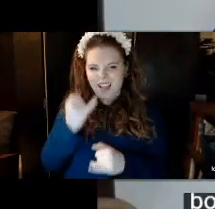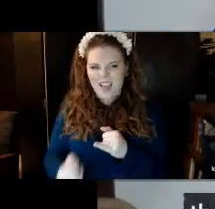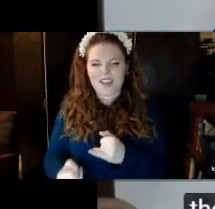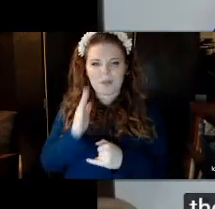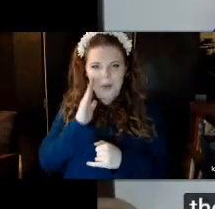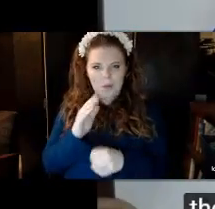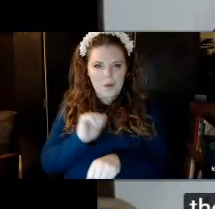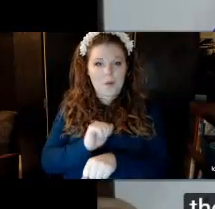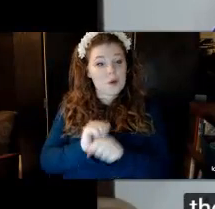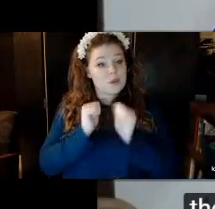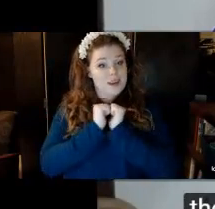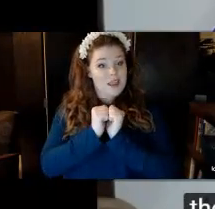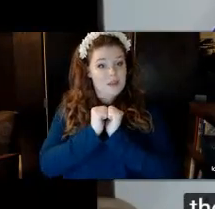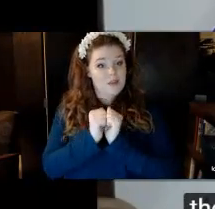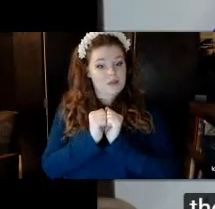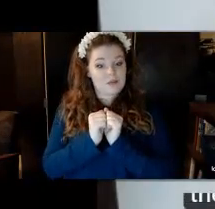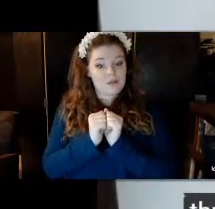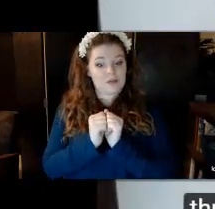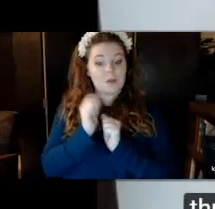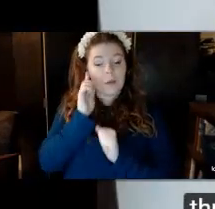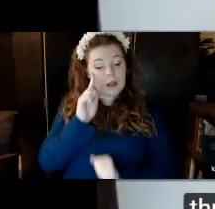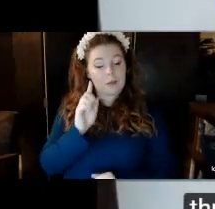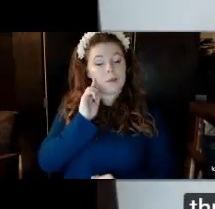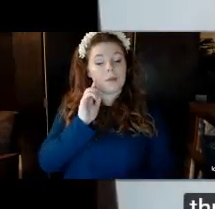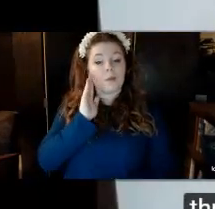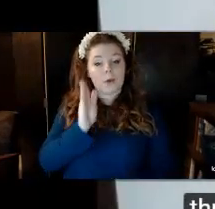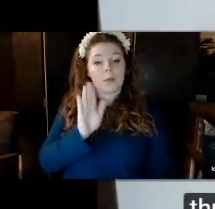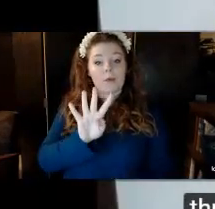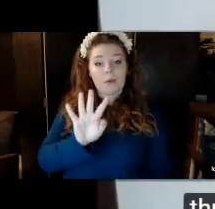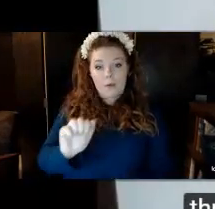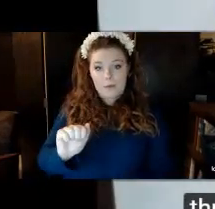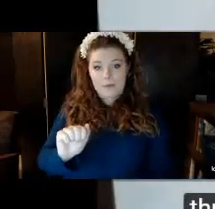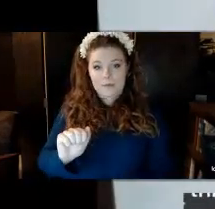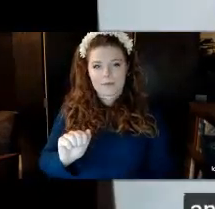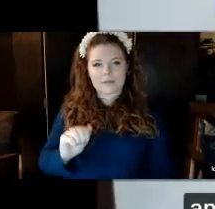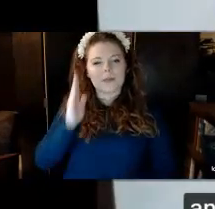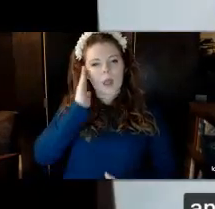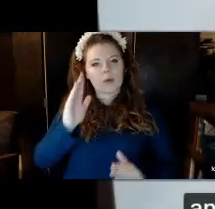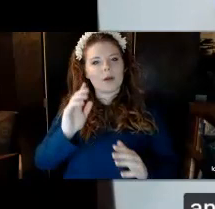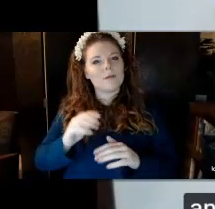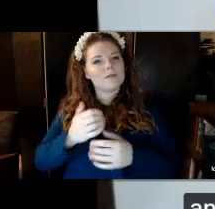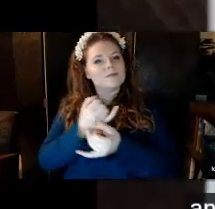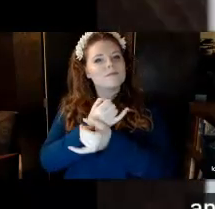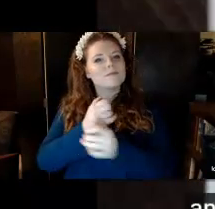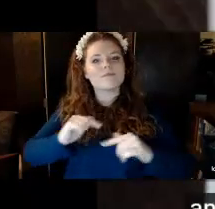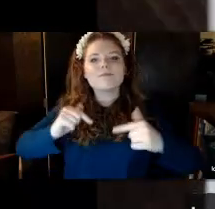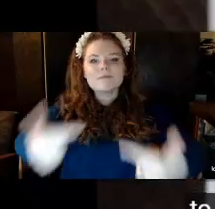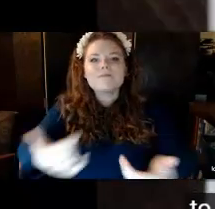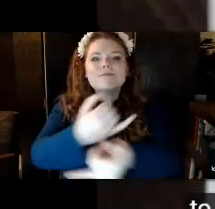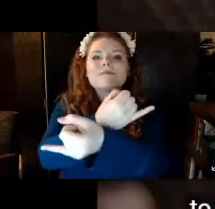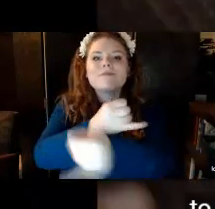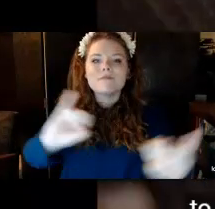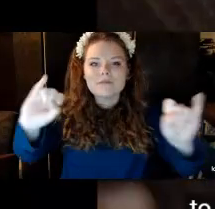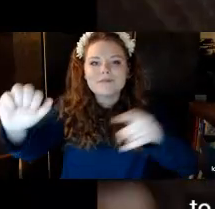we're going to work through together is going to be 4A, and then I'm going to give you some time to independently work on a couple on